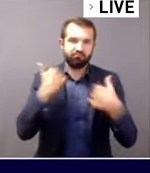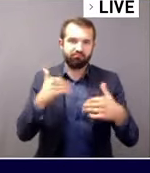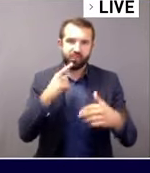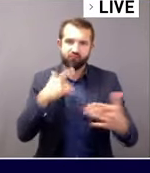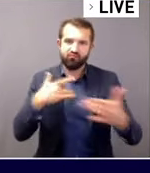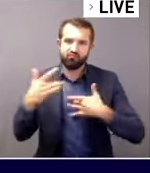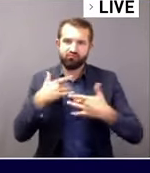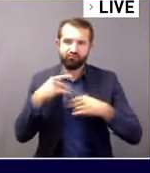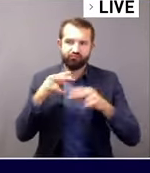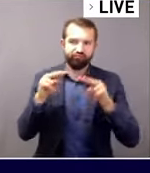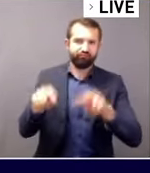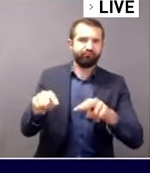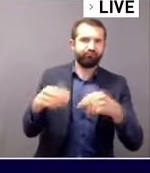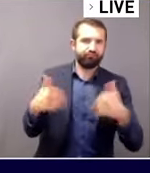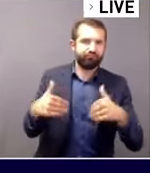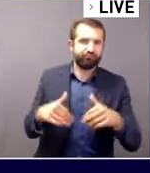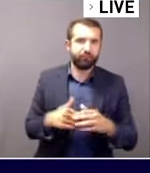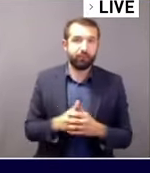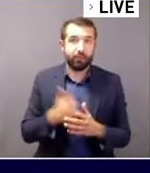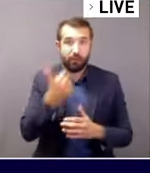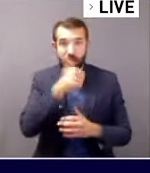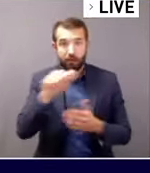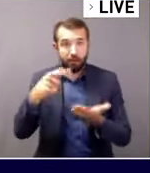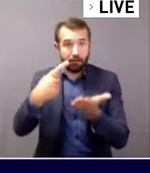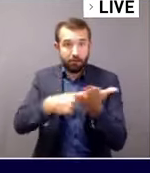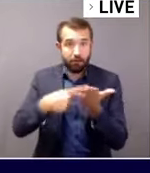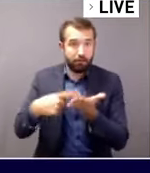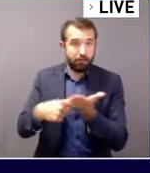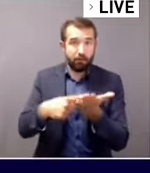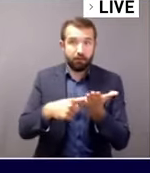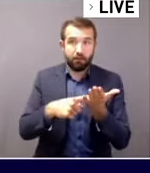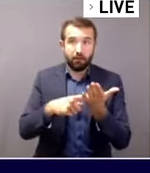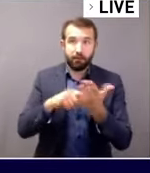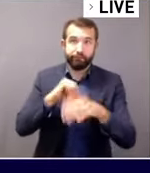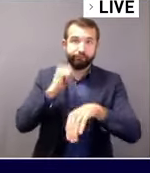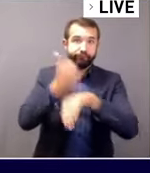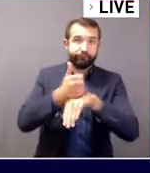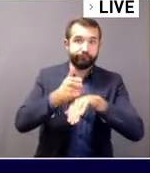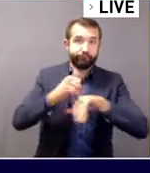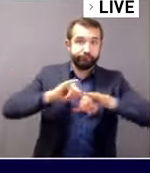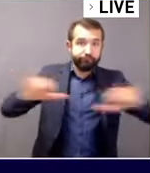is there talk of putting certain restrictions in place again?